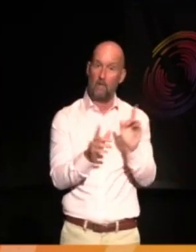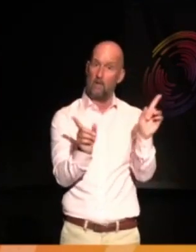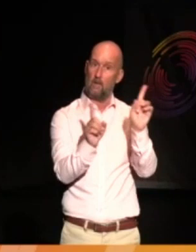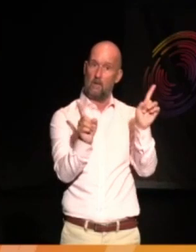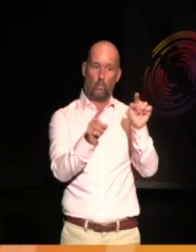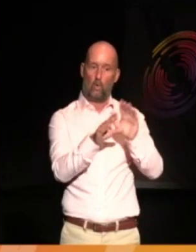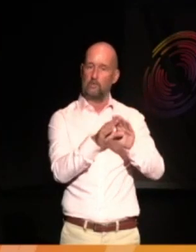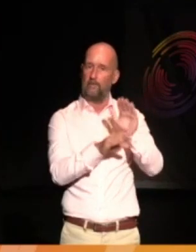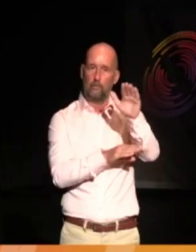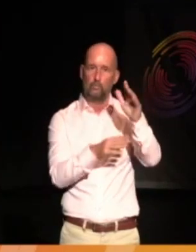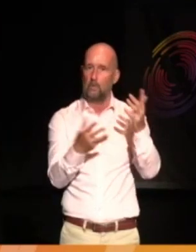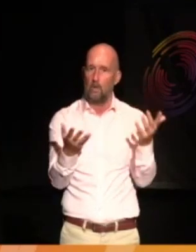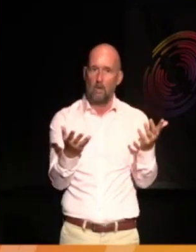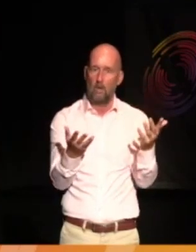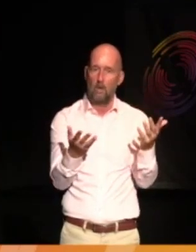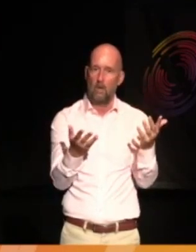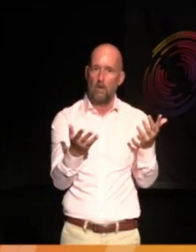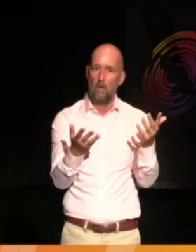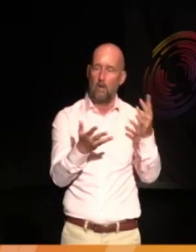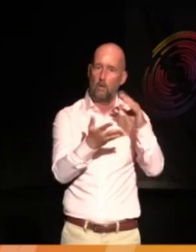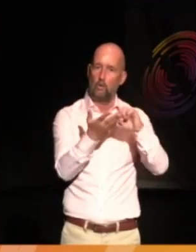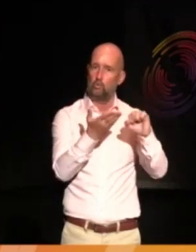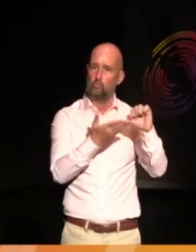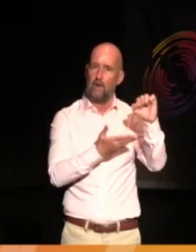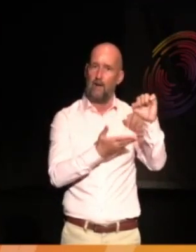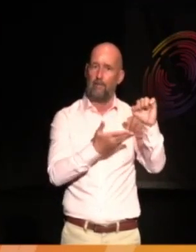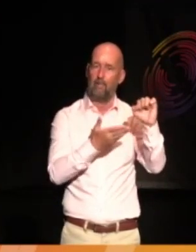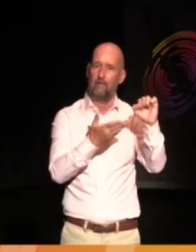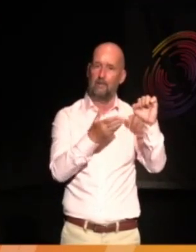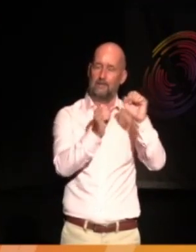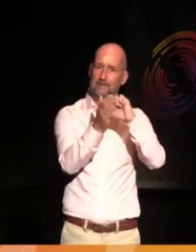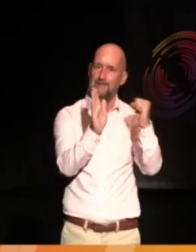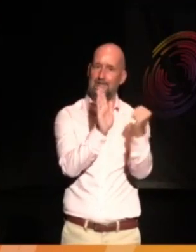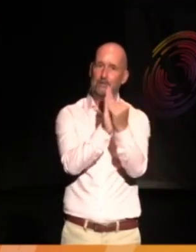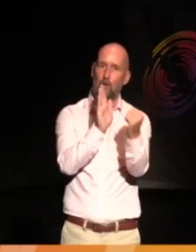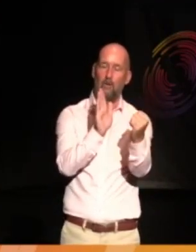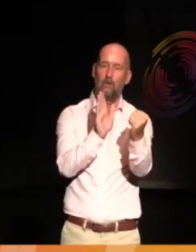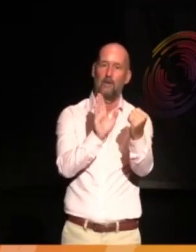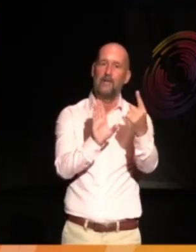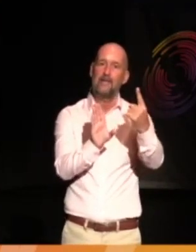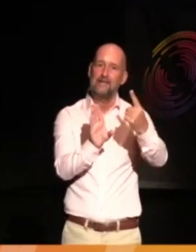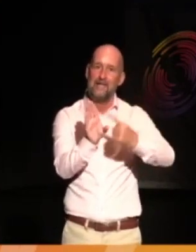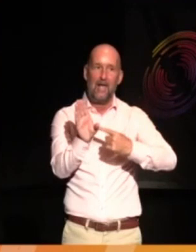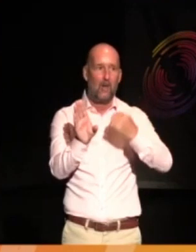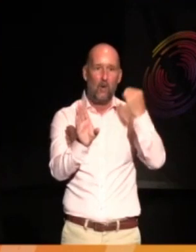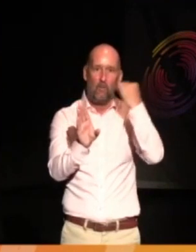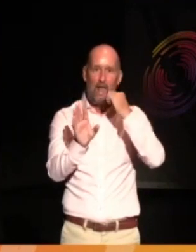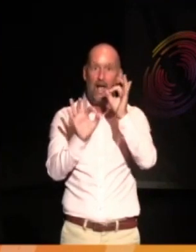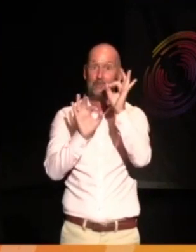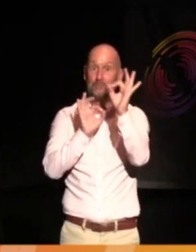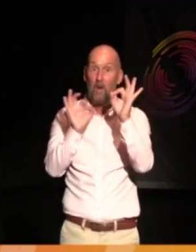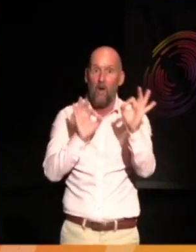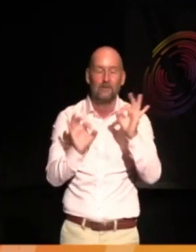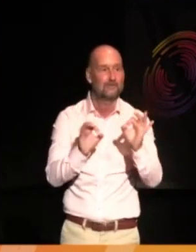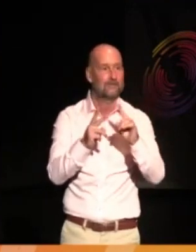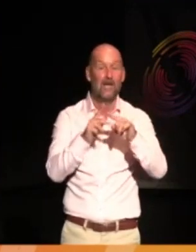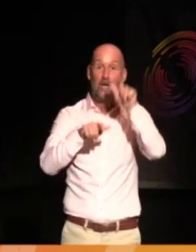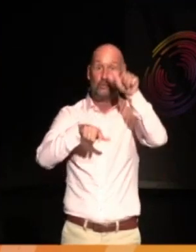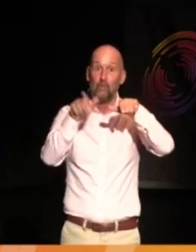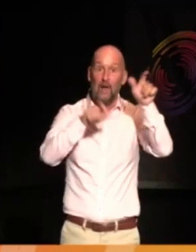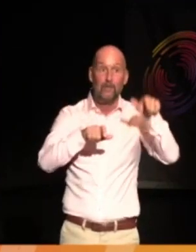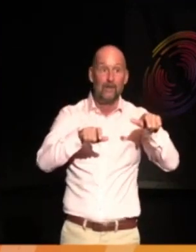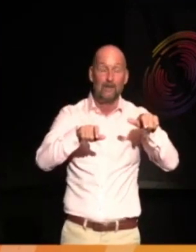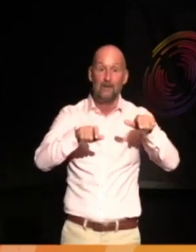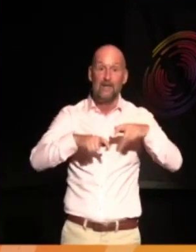the future tribal signature? Is it yellow and black spots? Is it stripy? Is it zebra